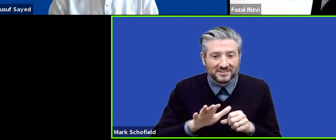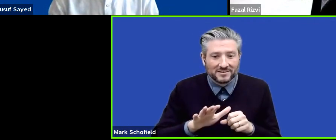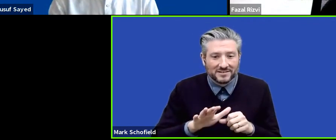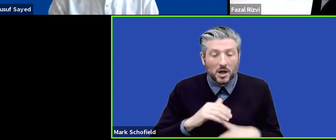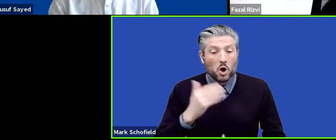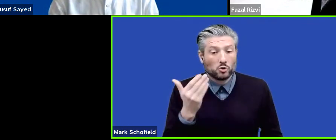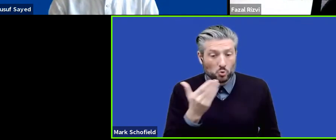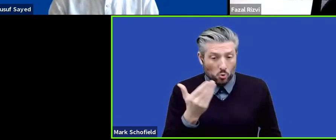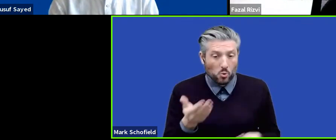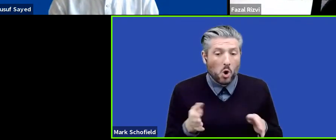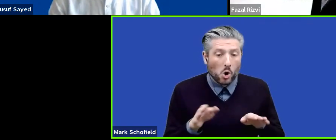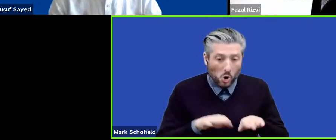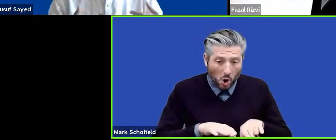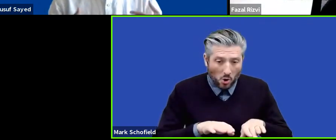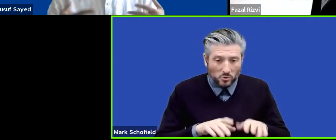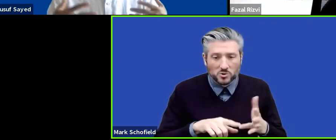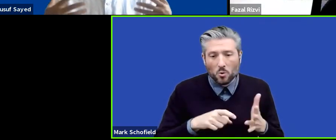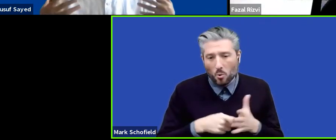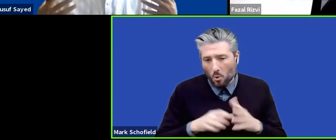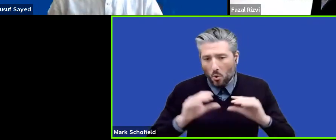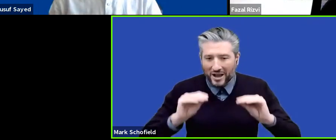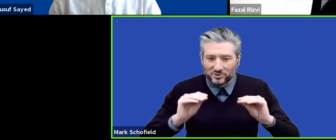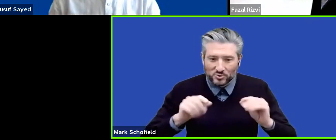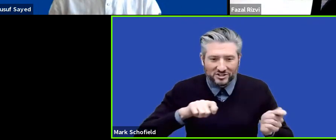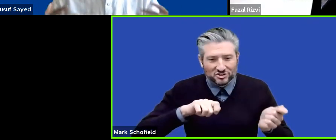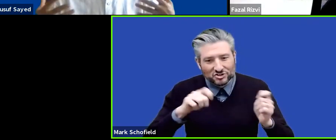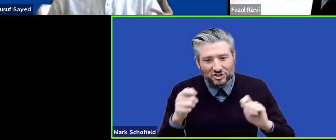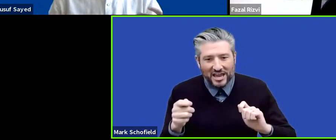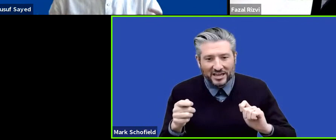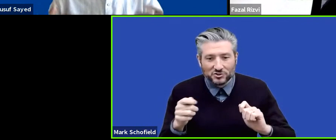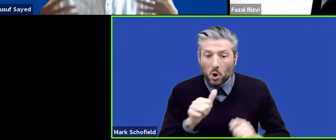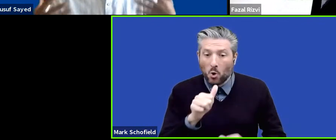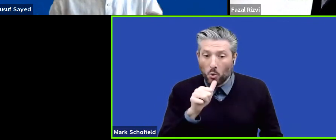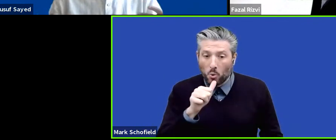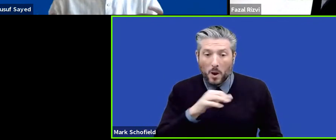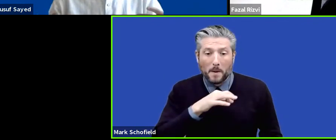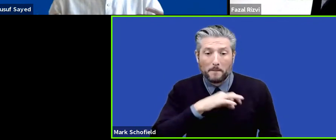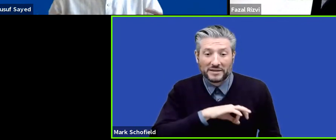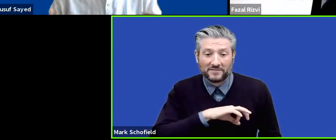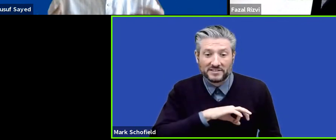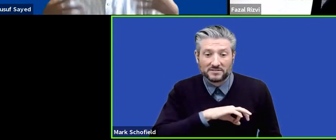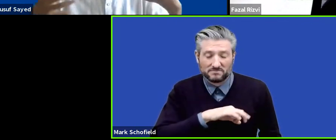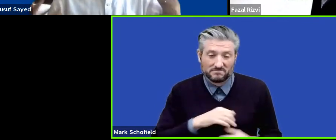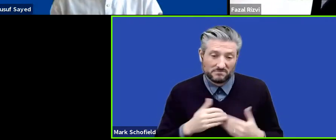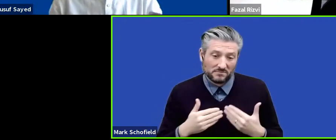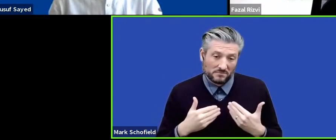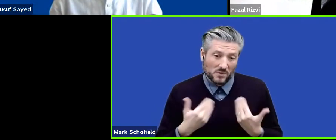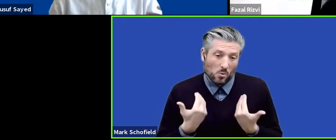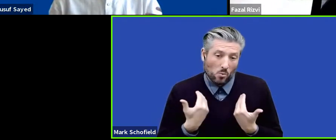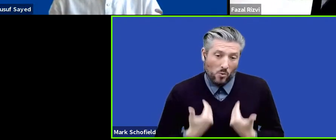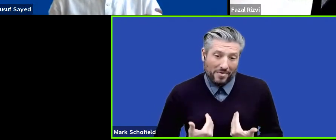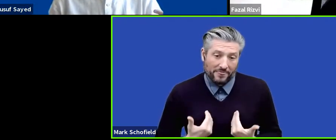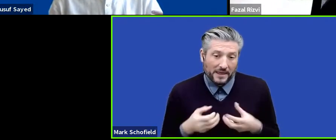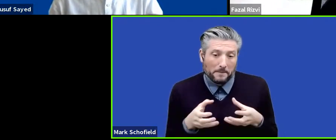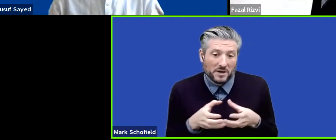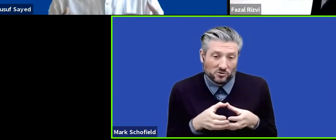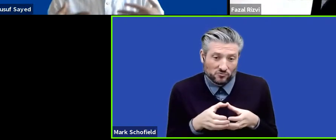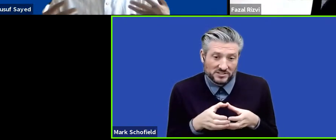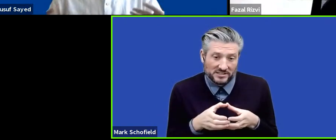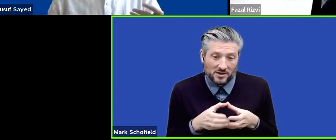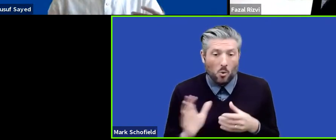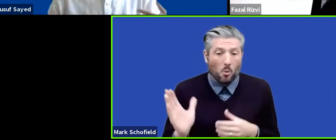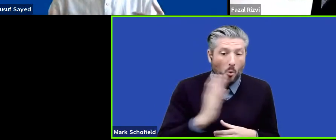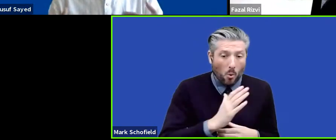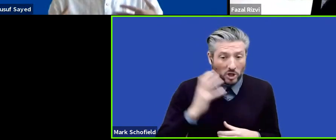the ways education has been provided has been a minority wealthy, a minority elite in each country.